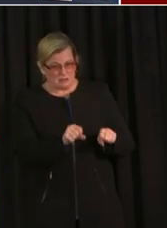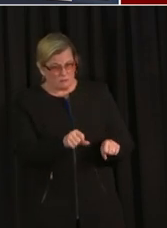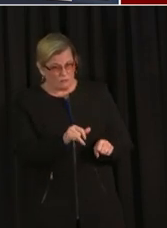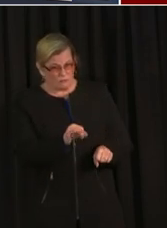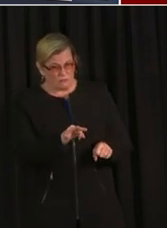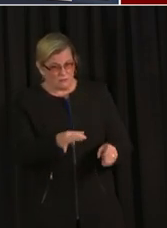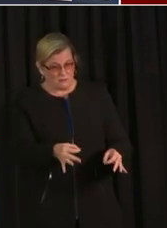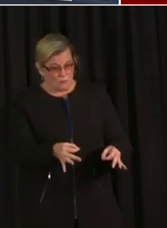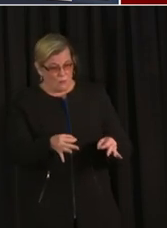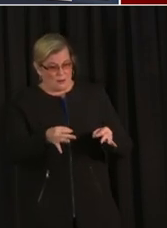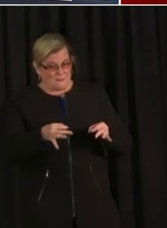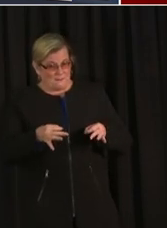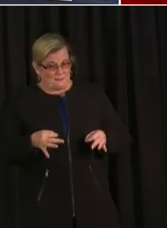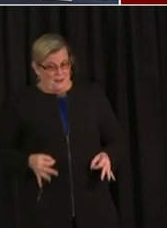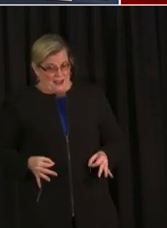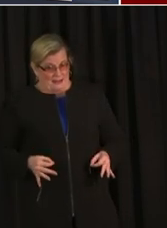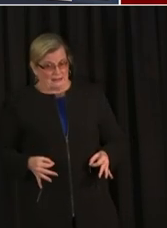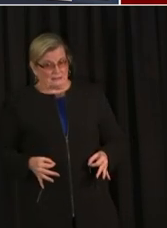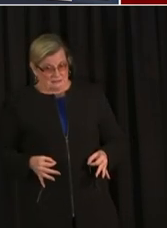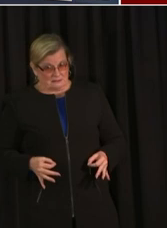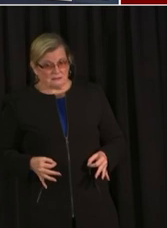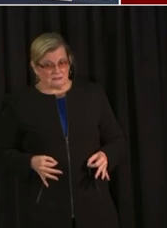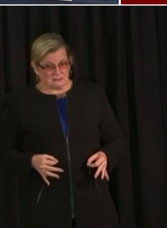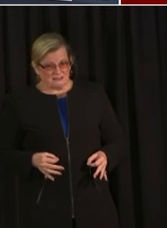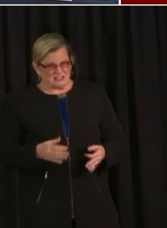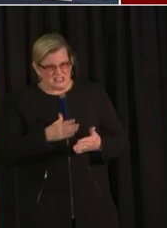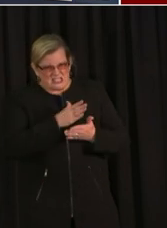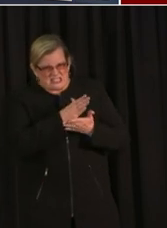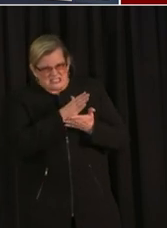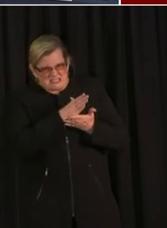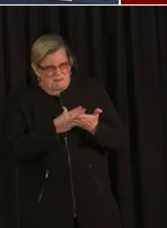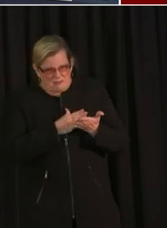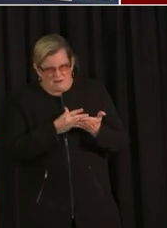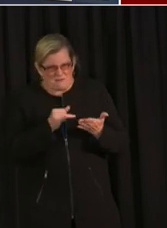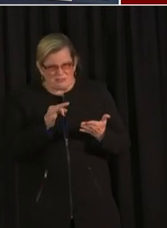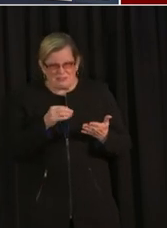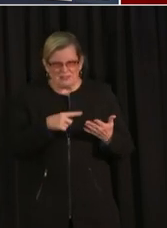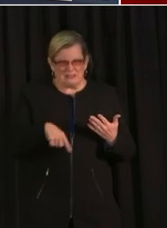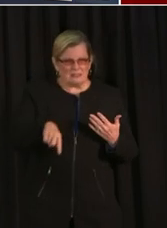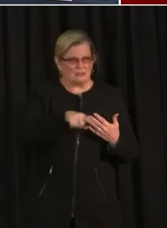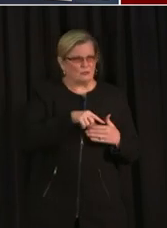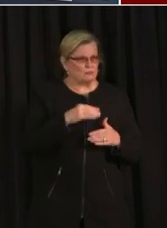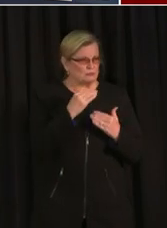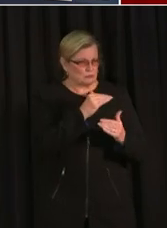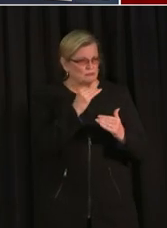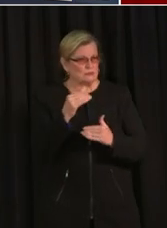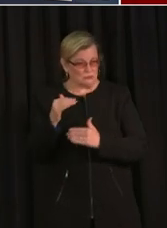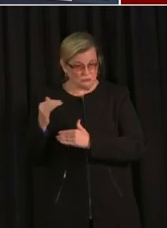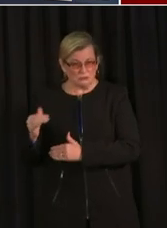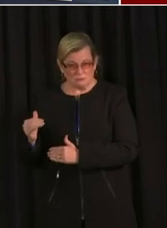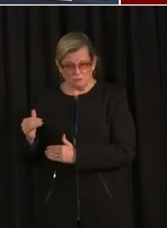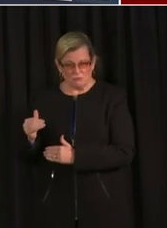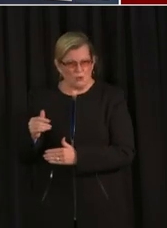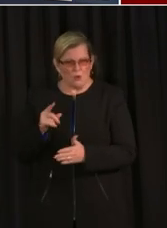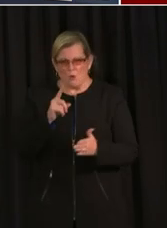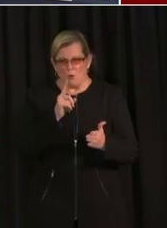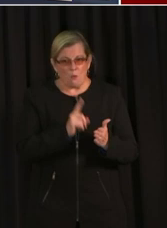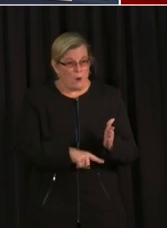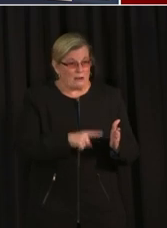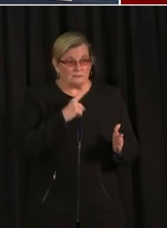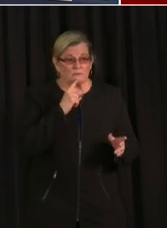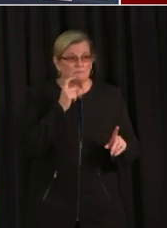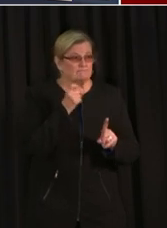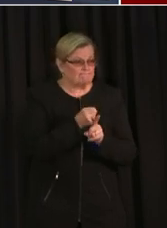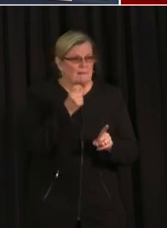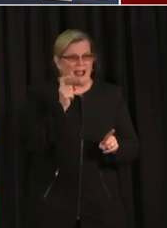back or dialing back some of the restrictions. What has to happen? Is there a